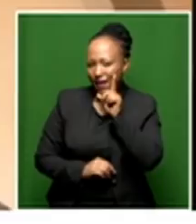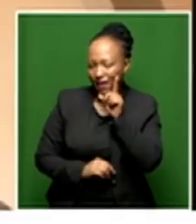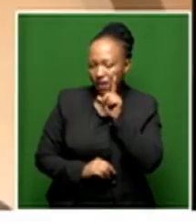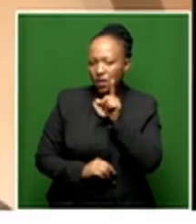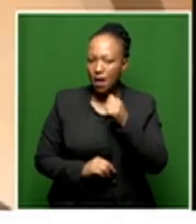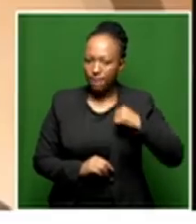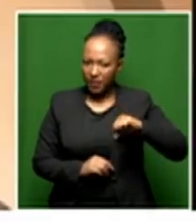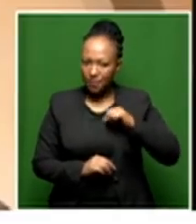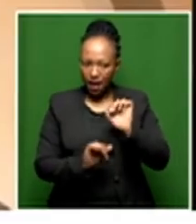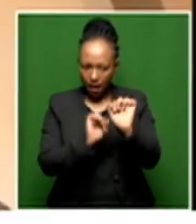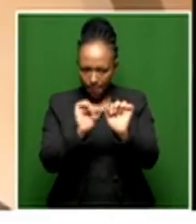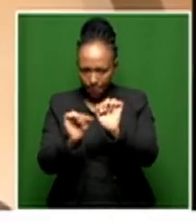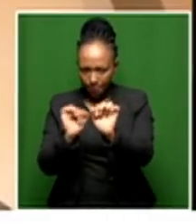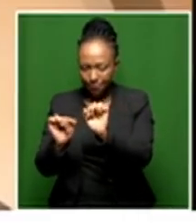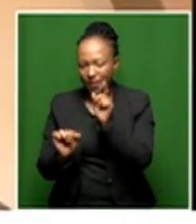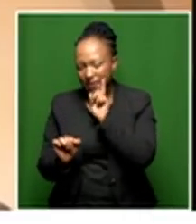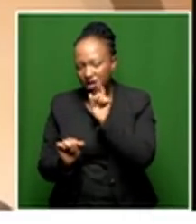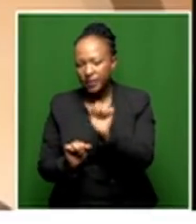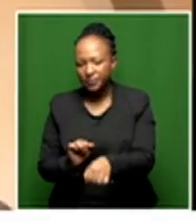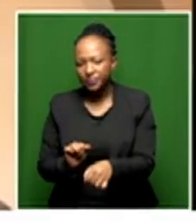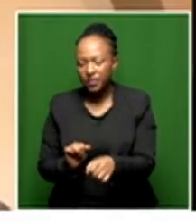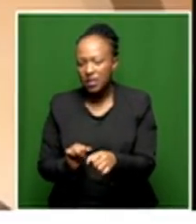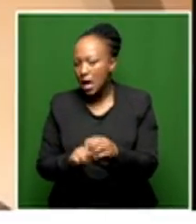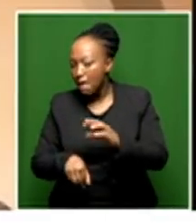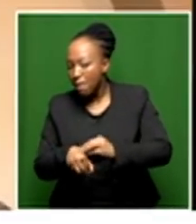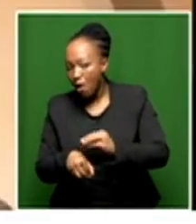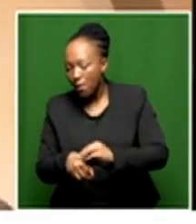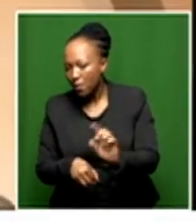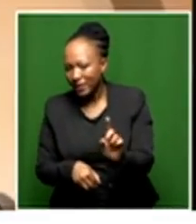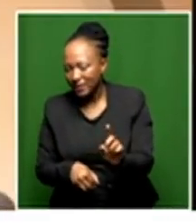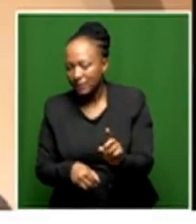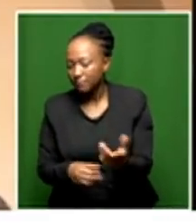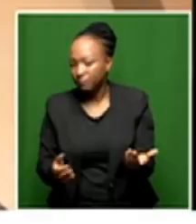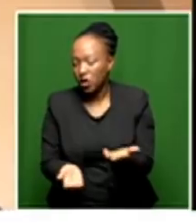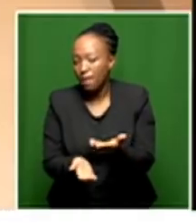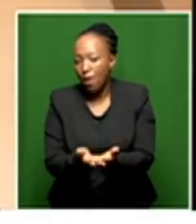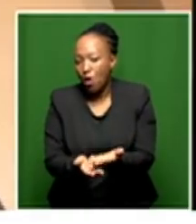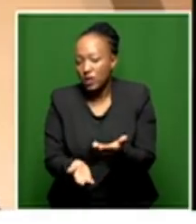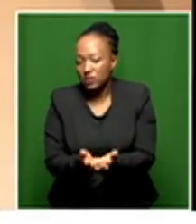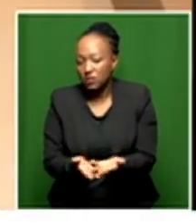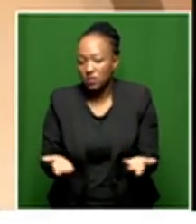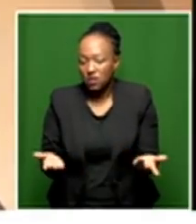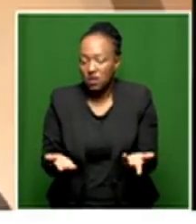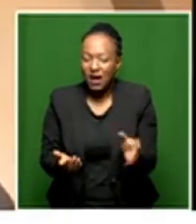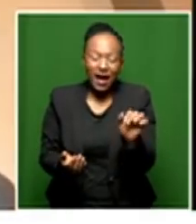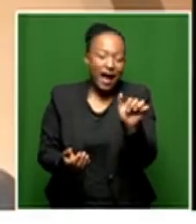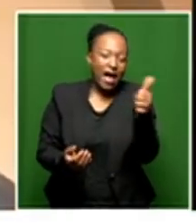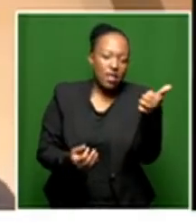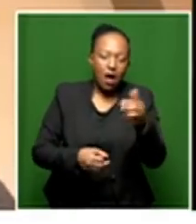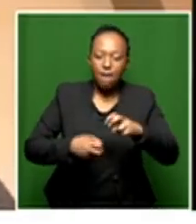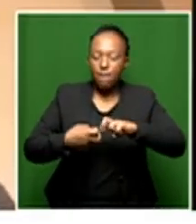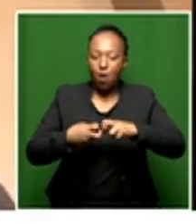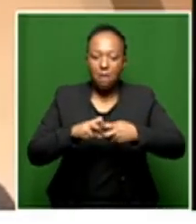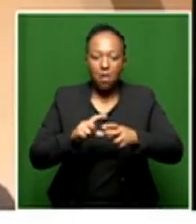relevant municipalities as to what the problem is. It could be other things that are no